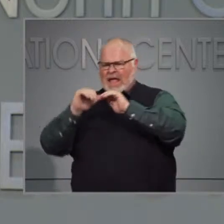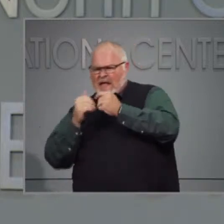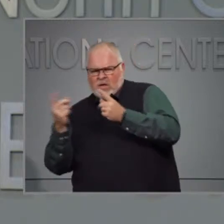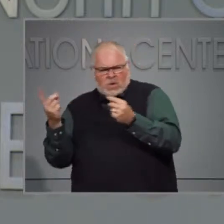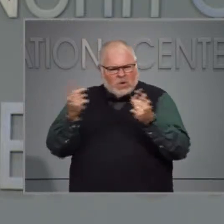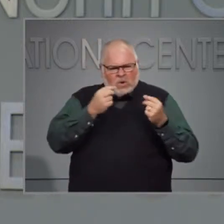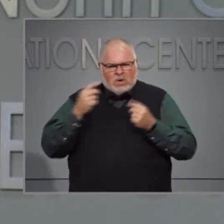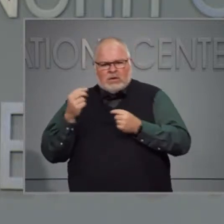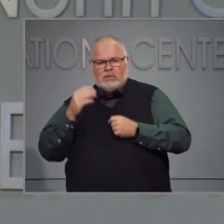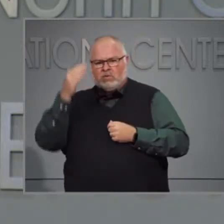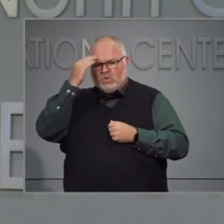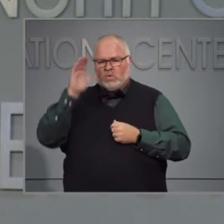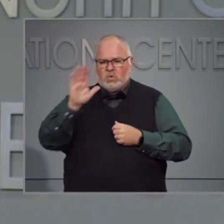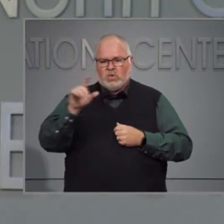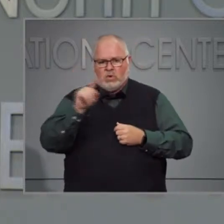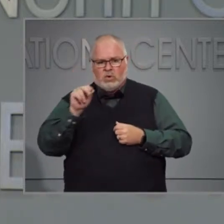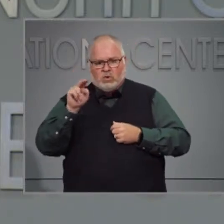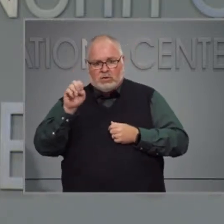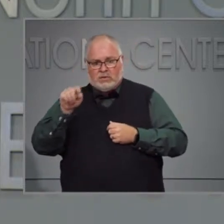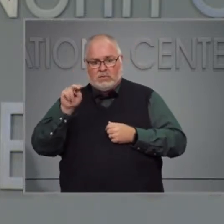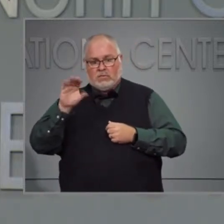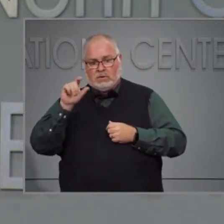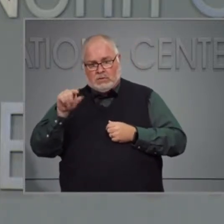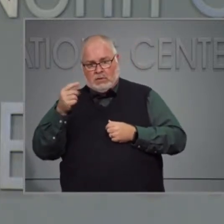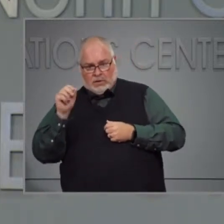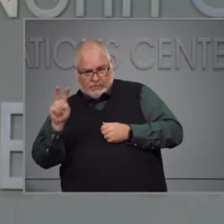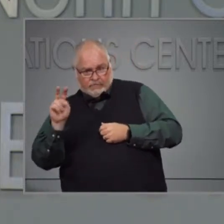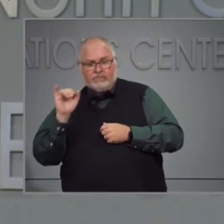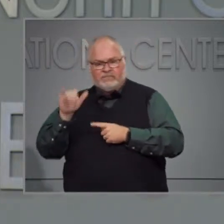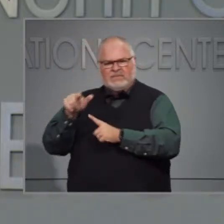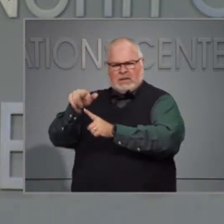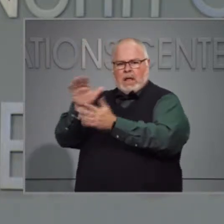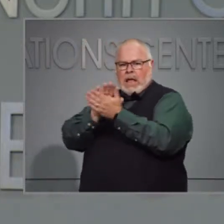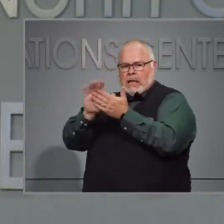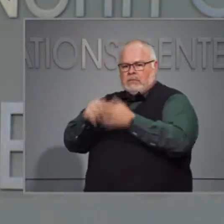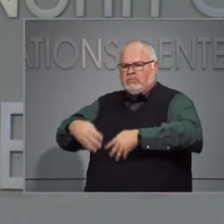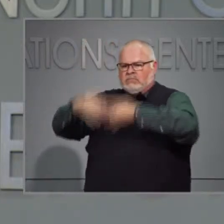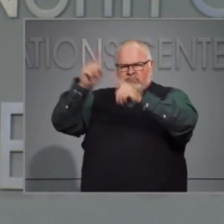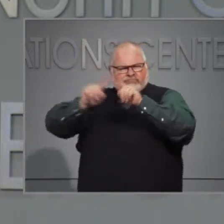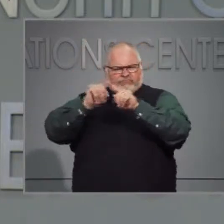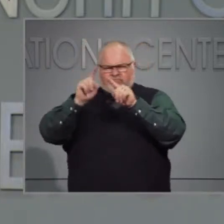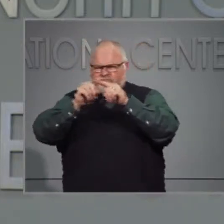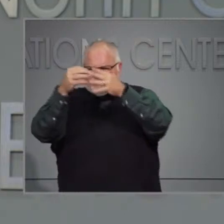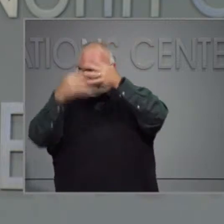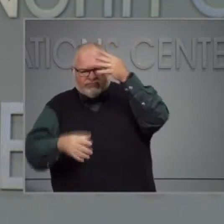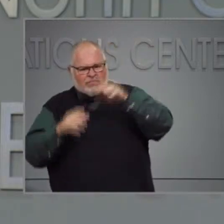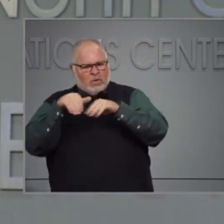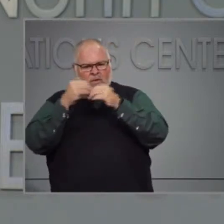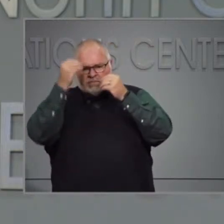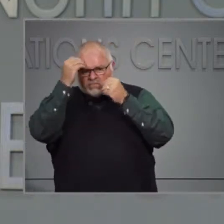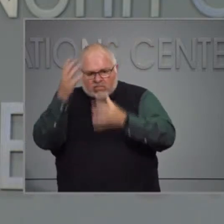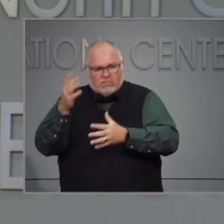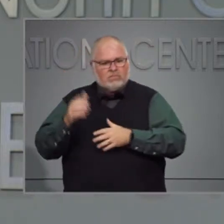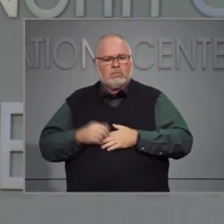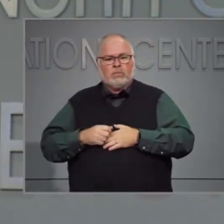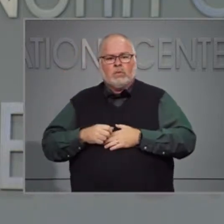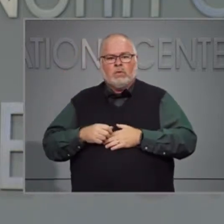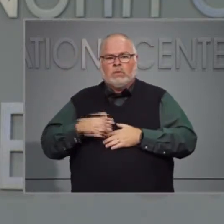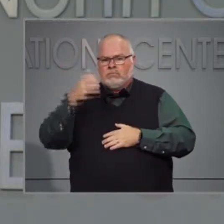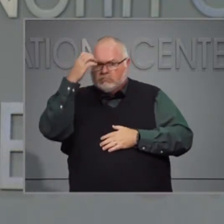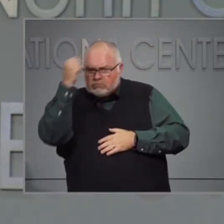knowyourzone.nc.gov to see if you live in one of these zones. If you do, remember your zone and listen for it if evacuations are needed and